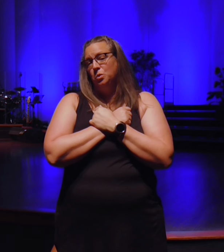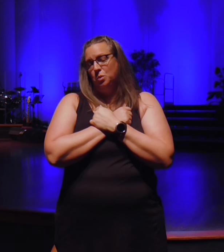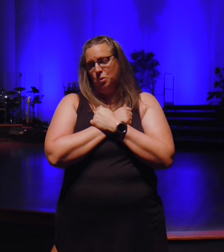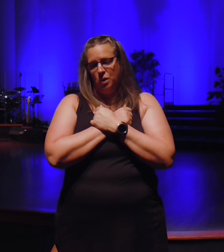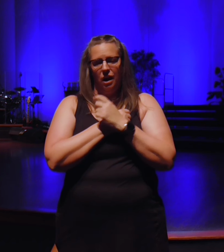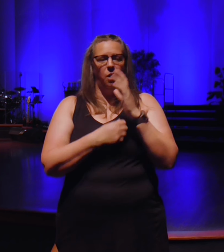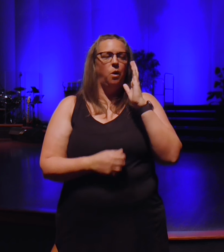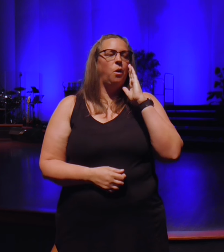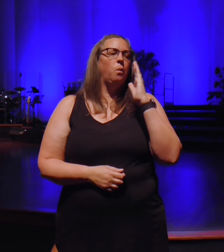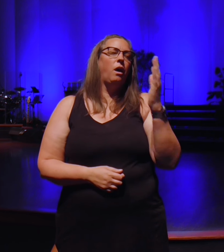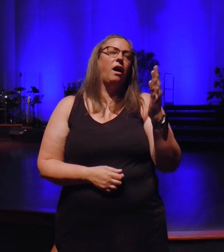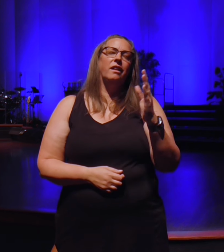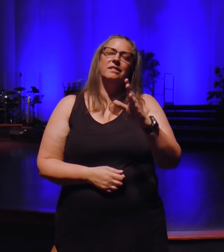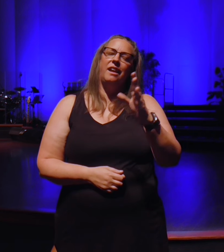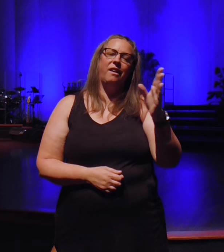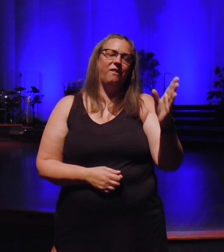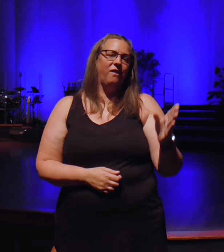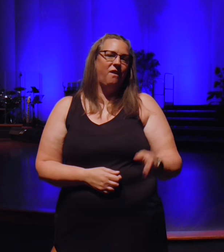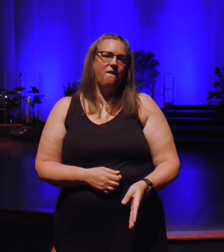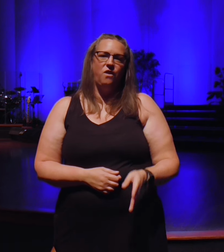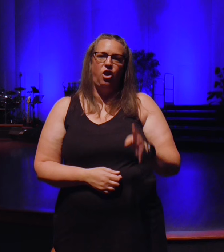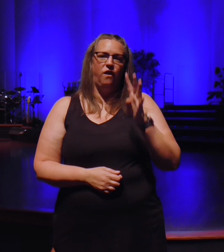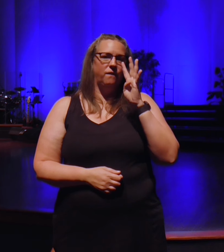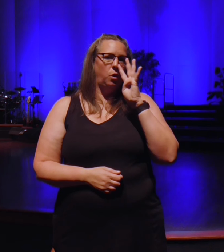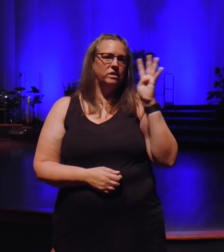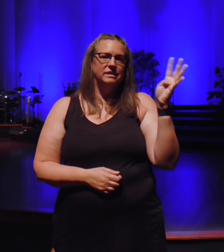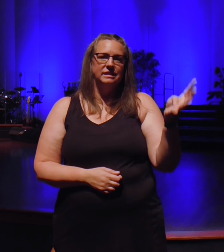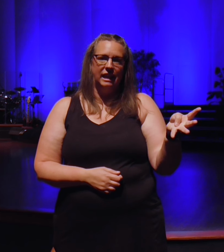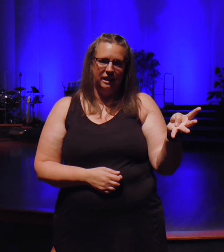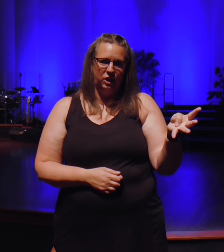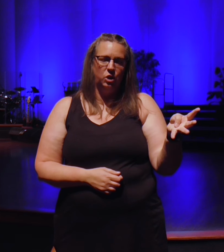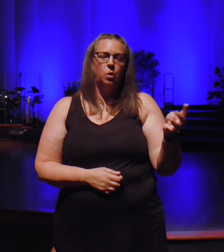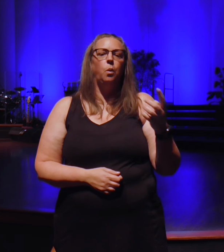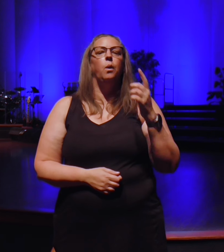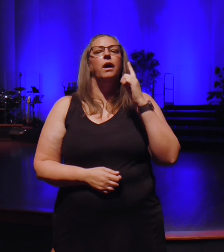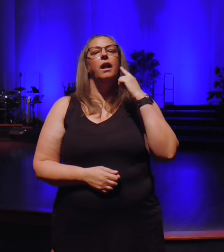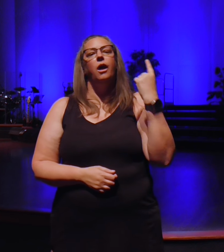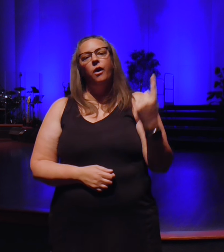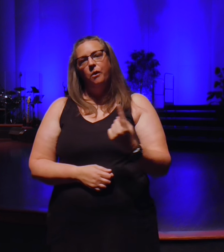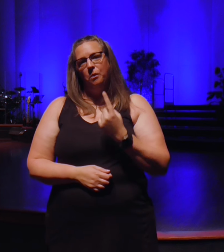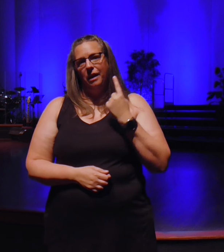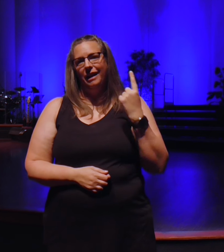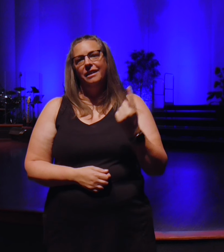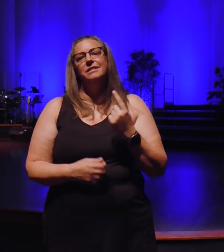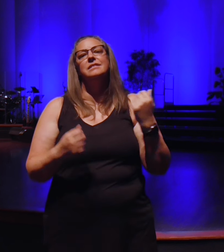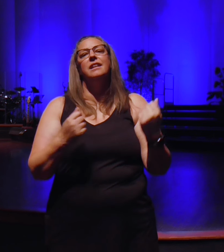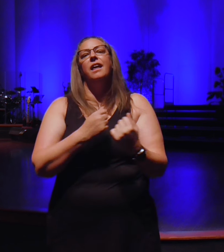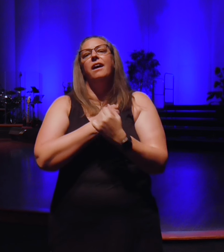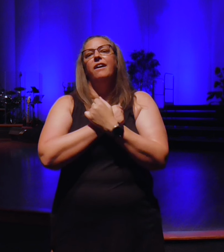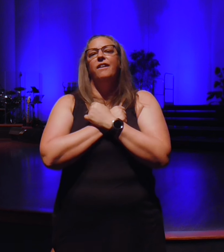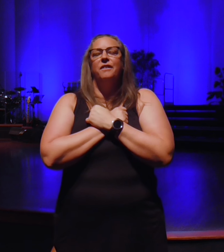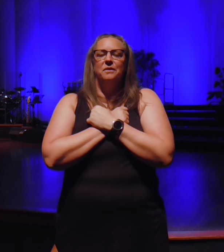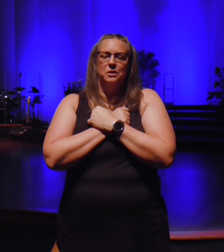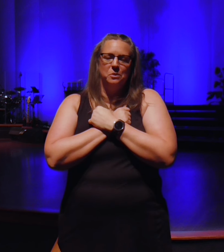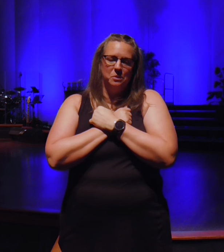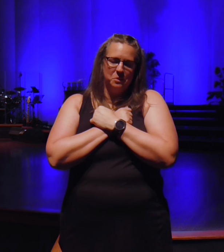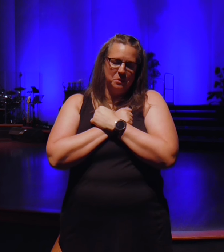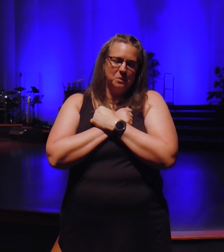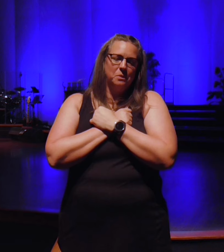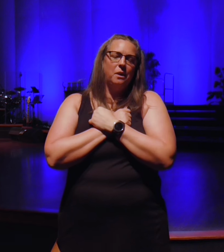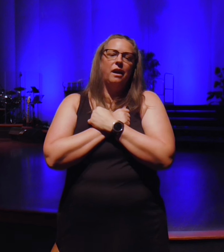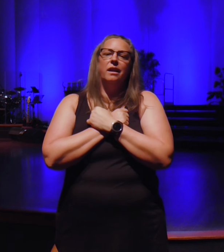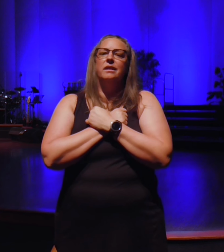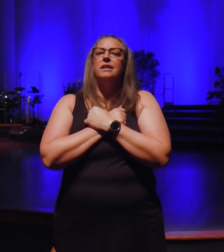you. I will never forsake you. I will always love